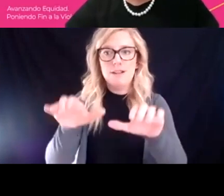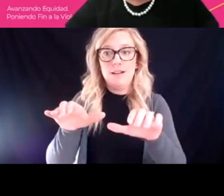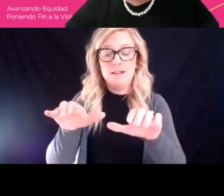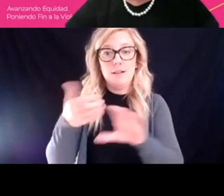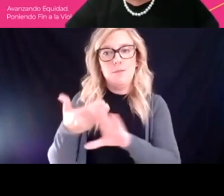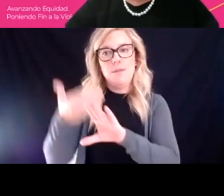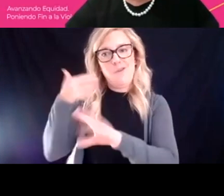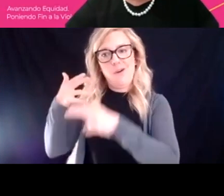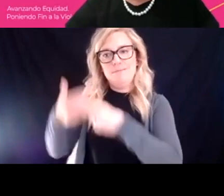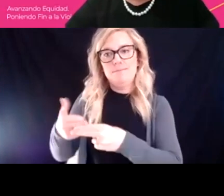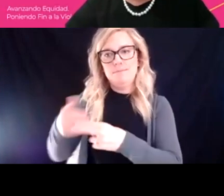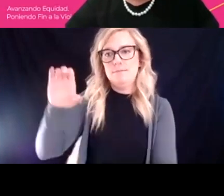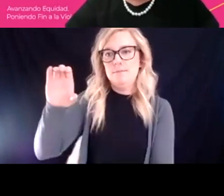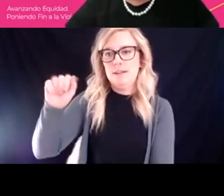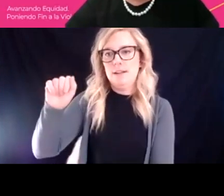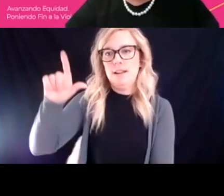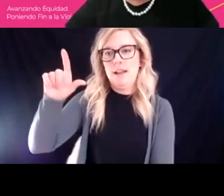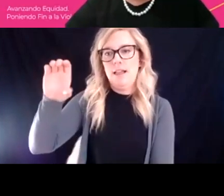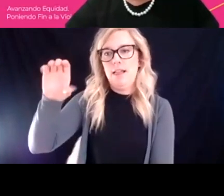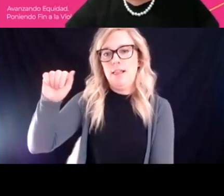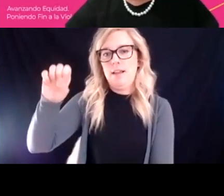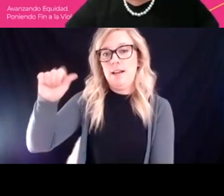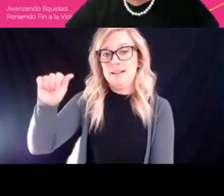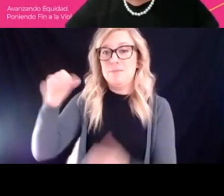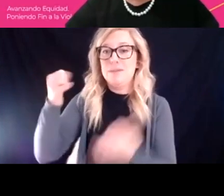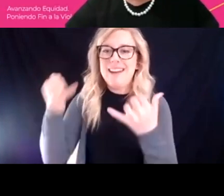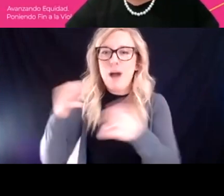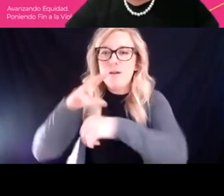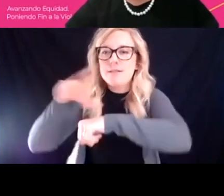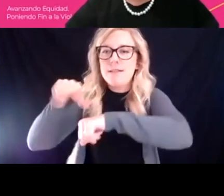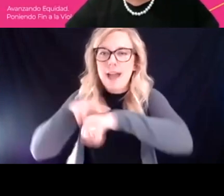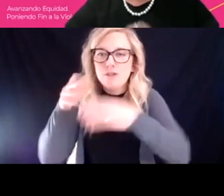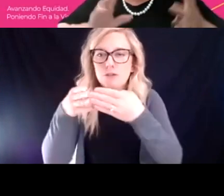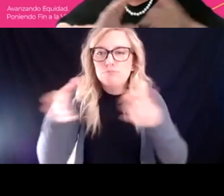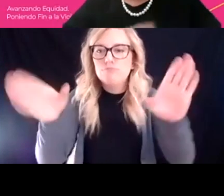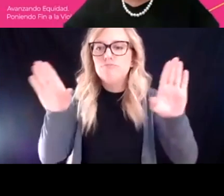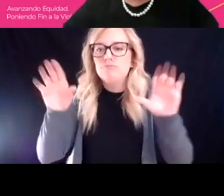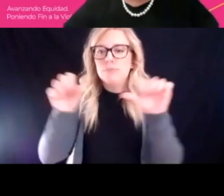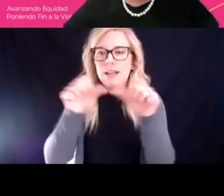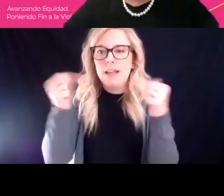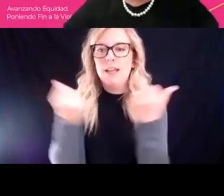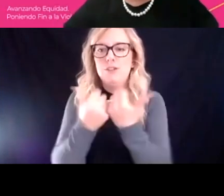to be known as Calcasa, which now has a national reach. So congratulations to her on her work.